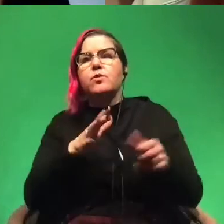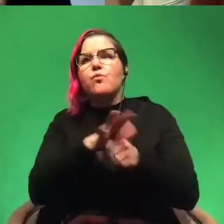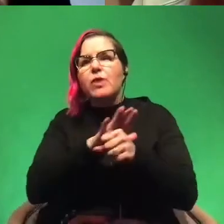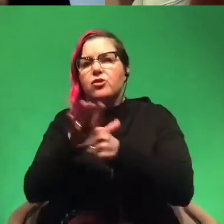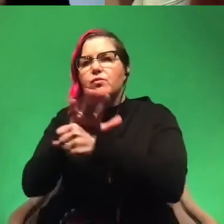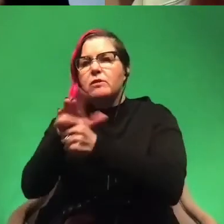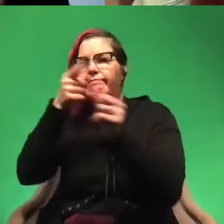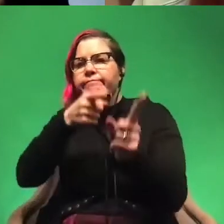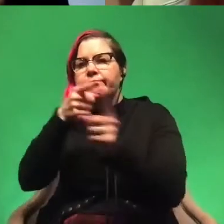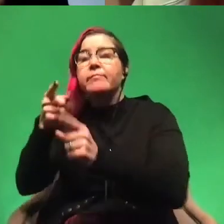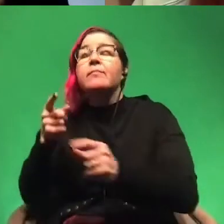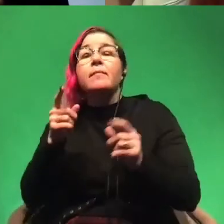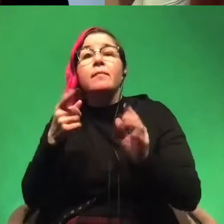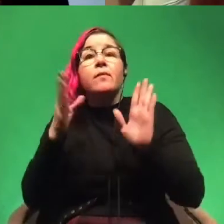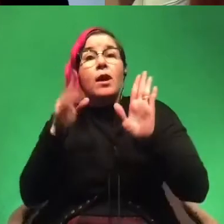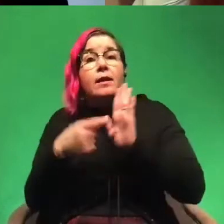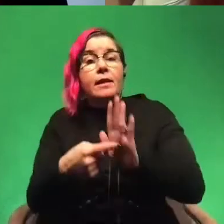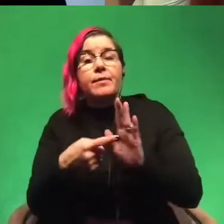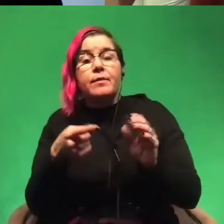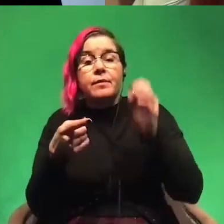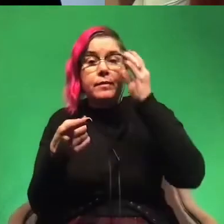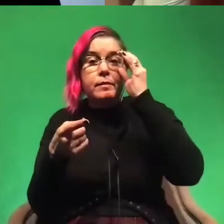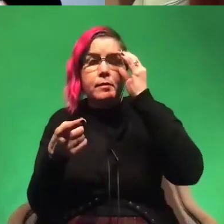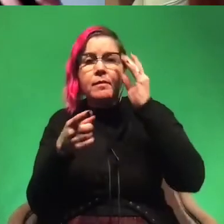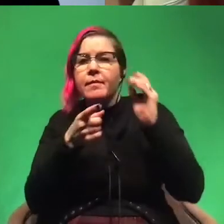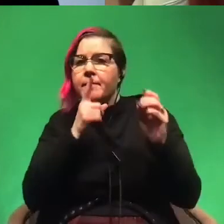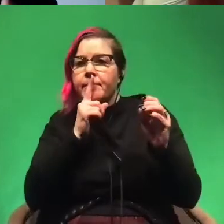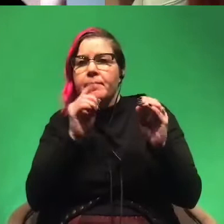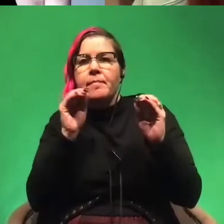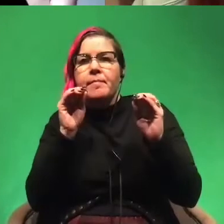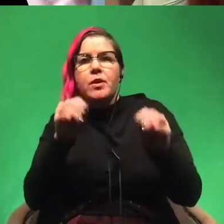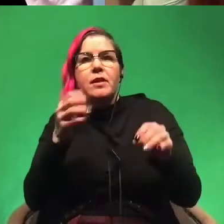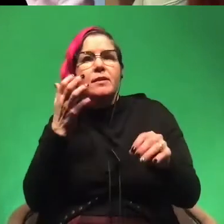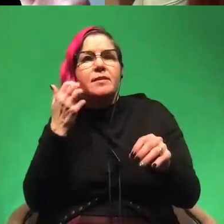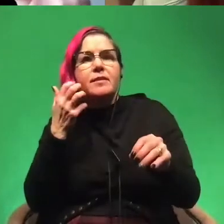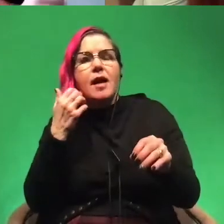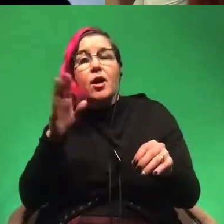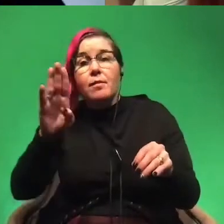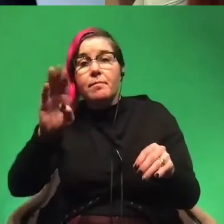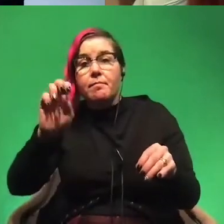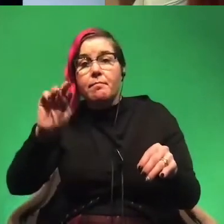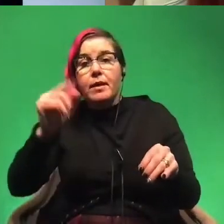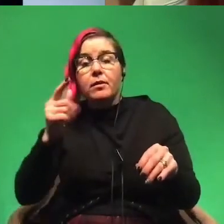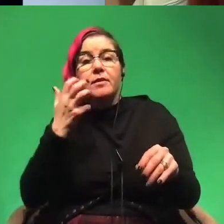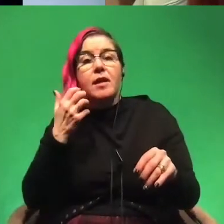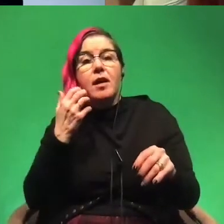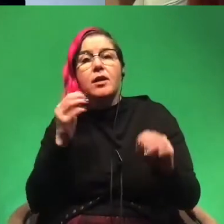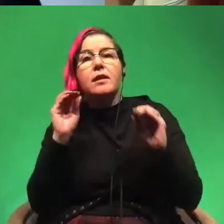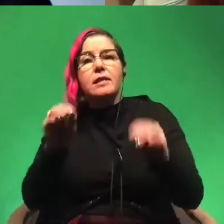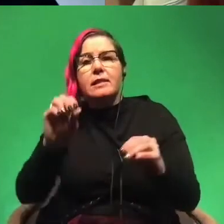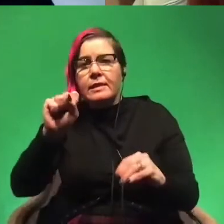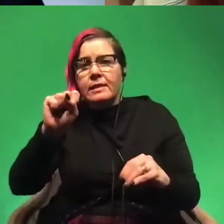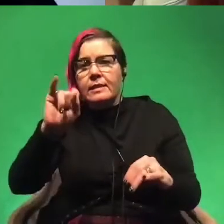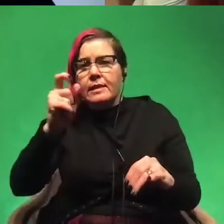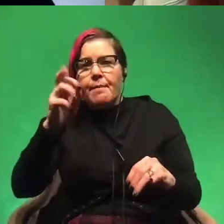So a great example would be that you don't really want to put a tiger that is genetically a Bengal tiger in Siberia, because